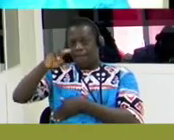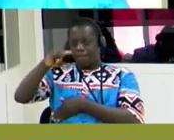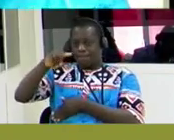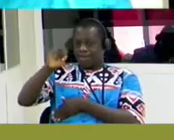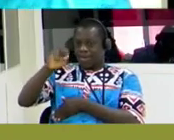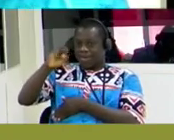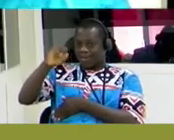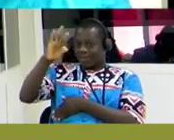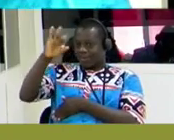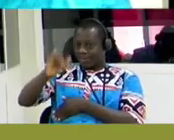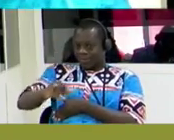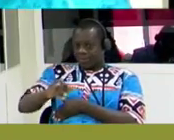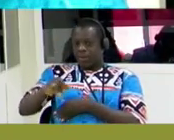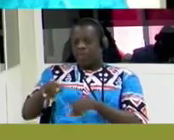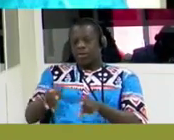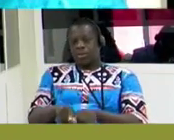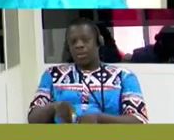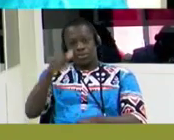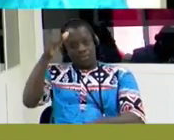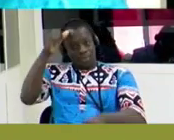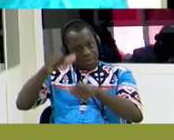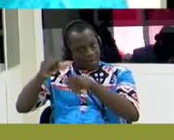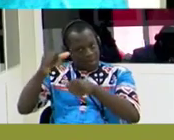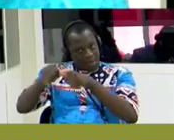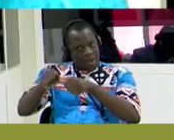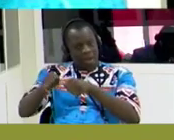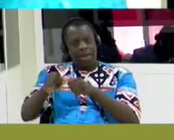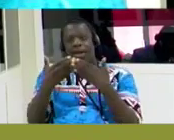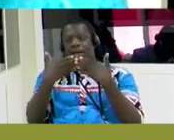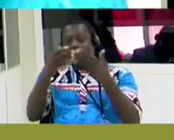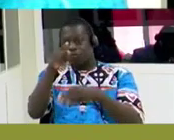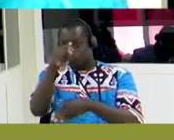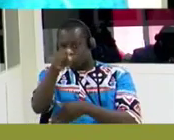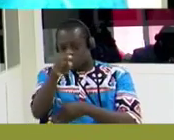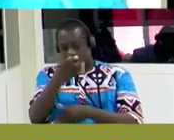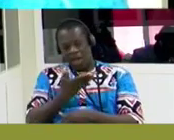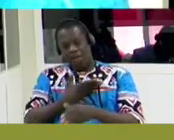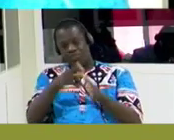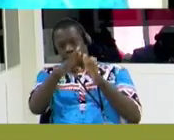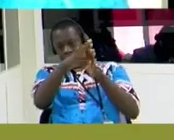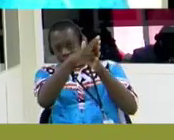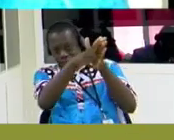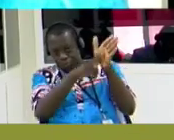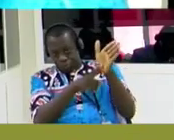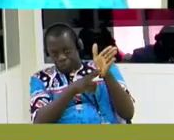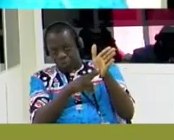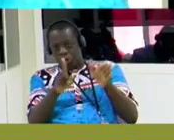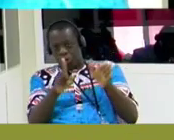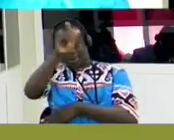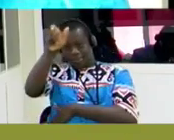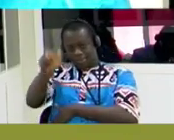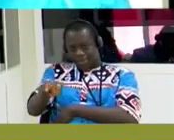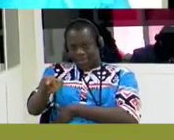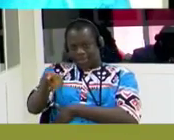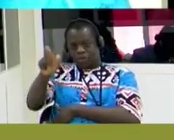I had informed you at the time that there are rules for one to qualify for